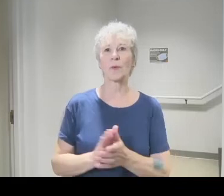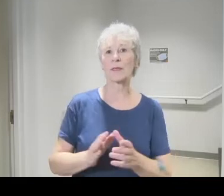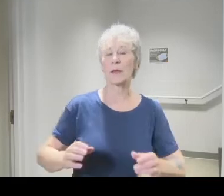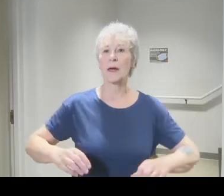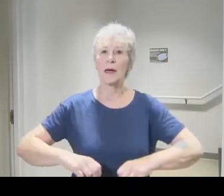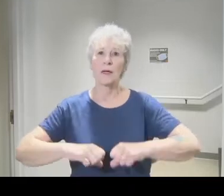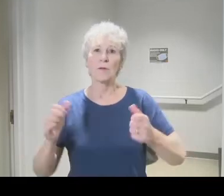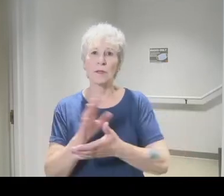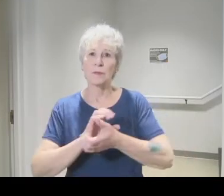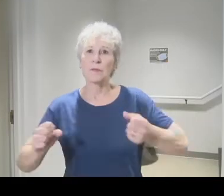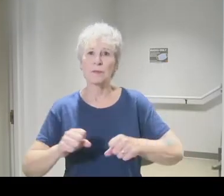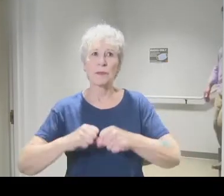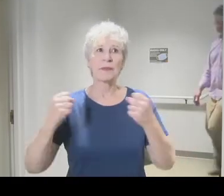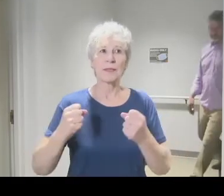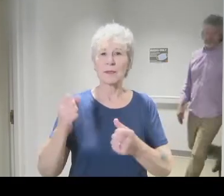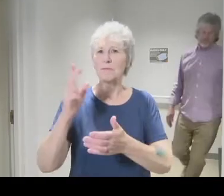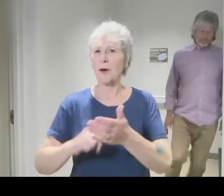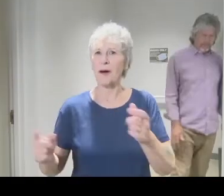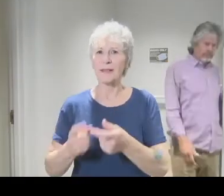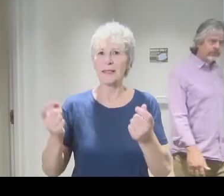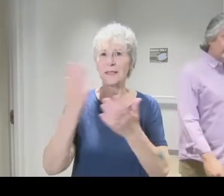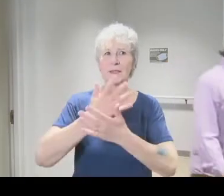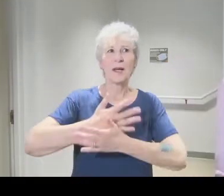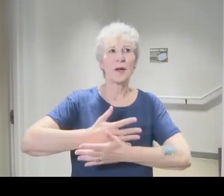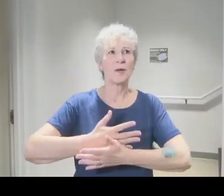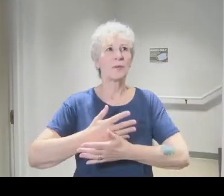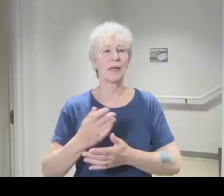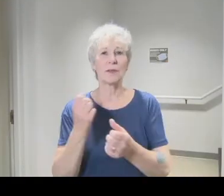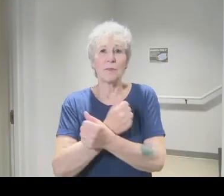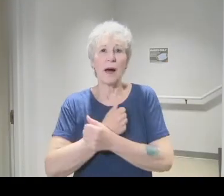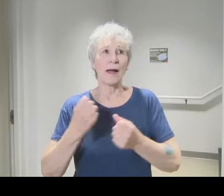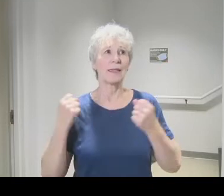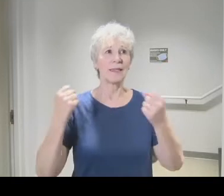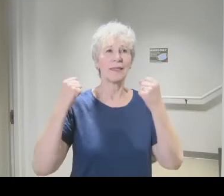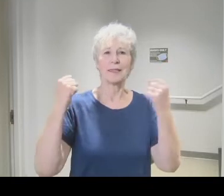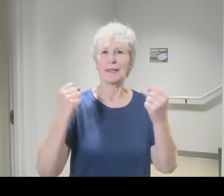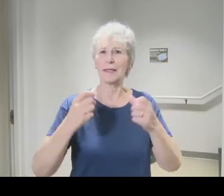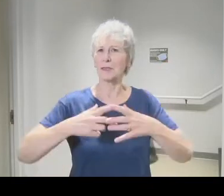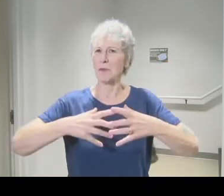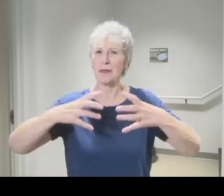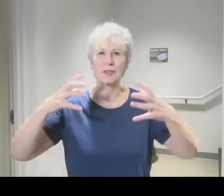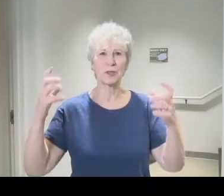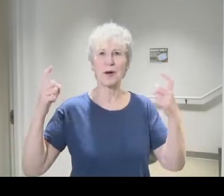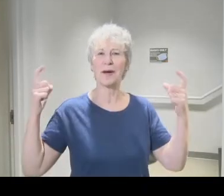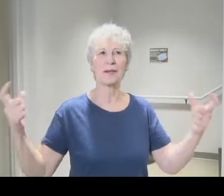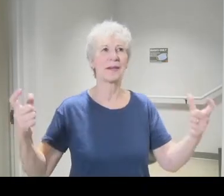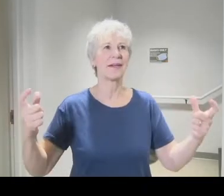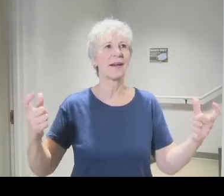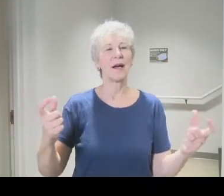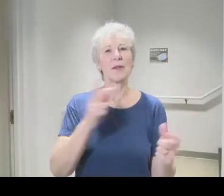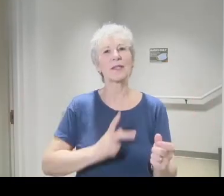Who breaks the power of sin and darkness, whose love is mighty and so much